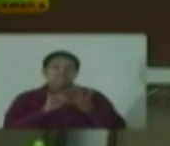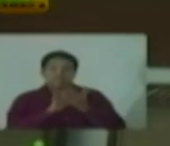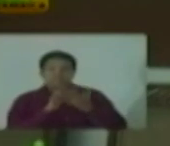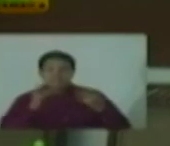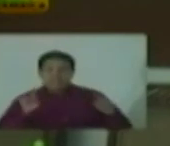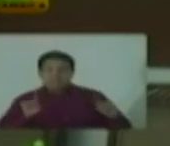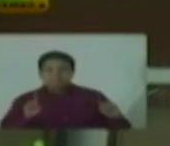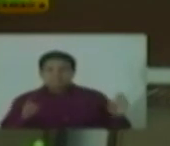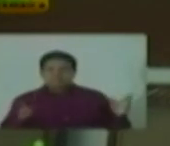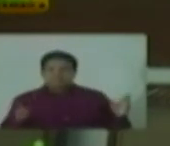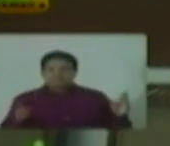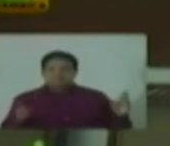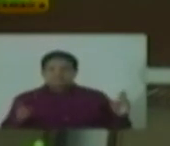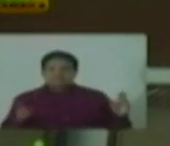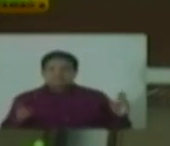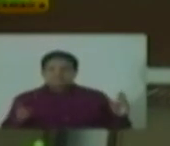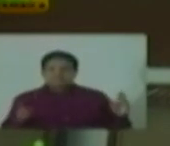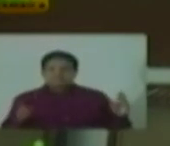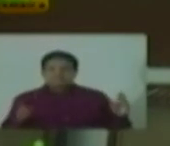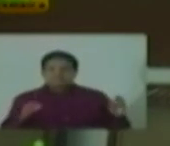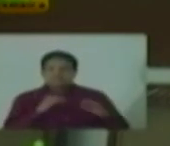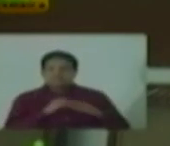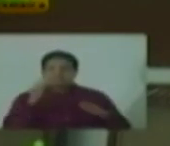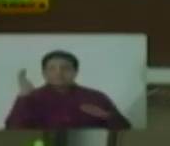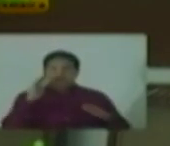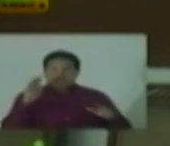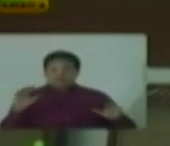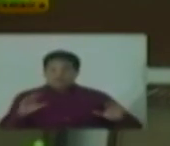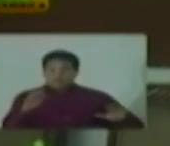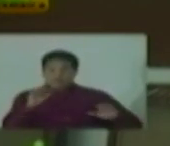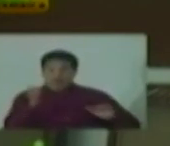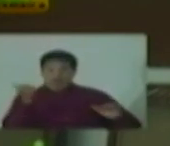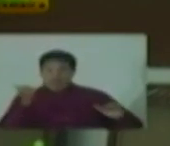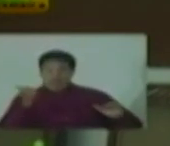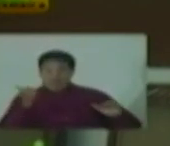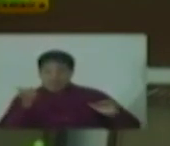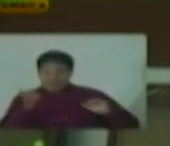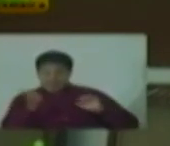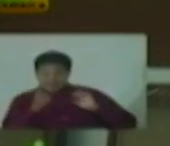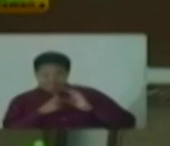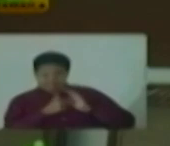And if past performance is any indication,